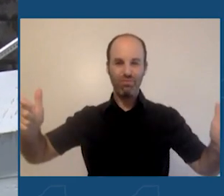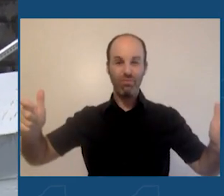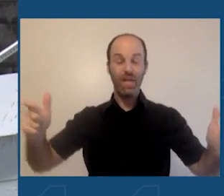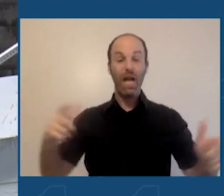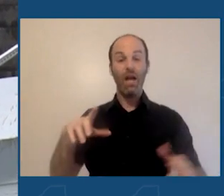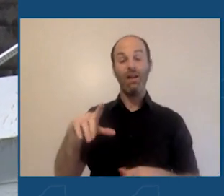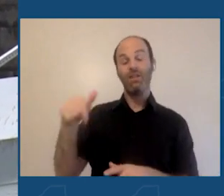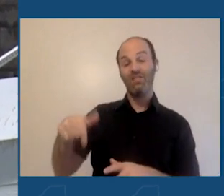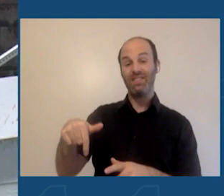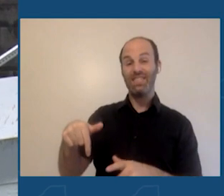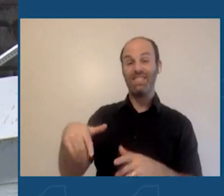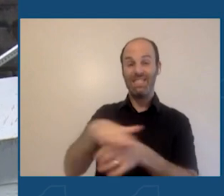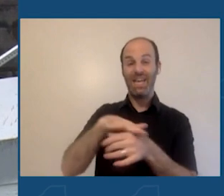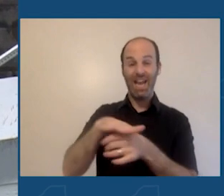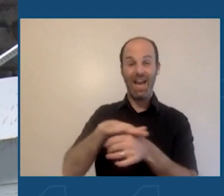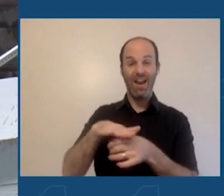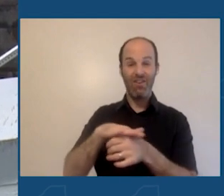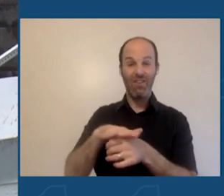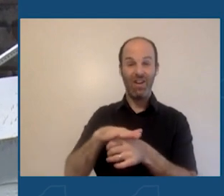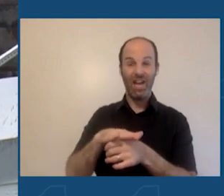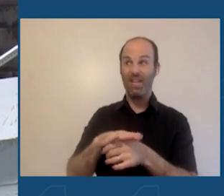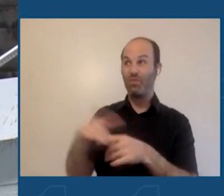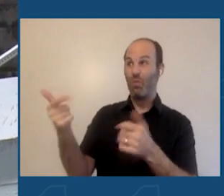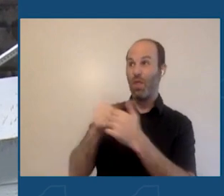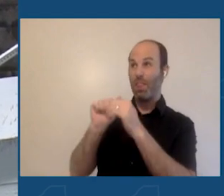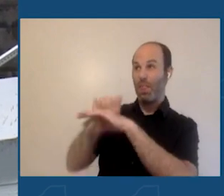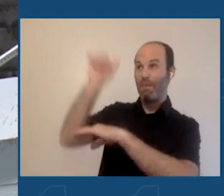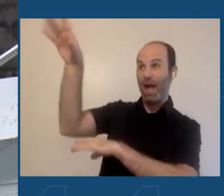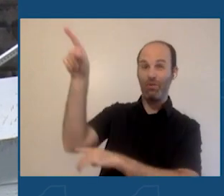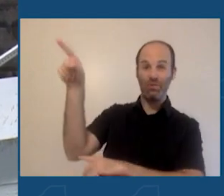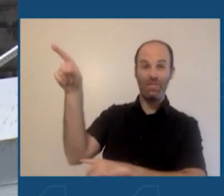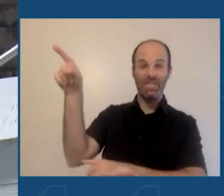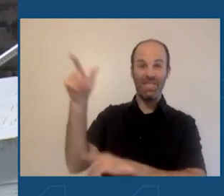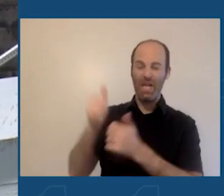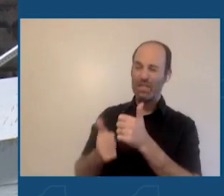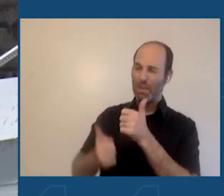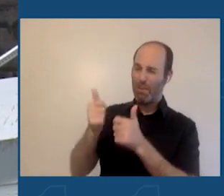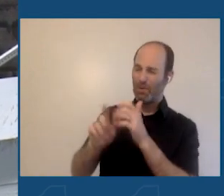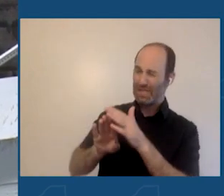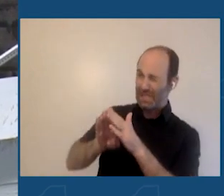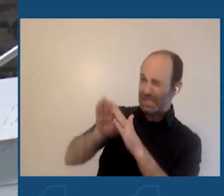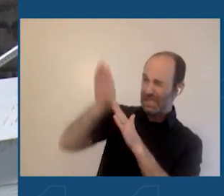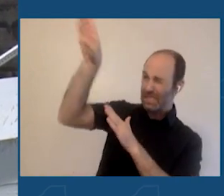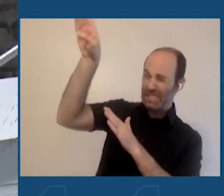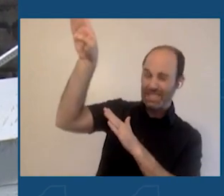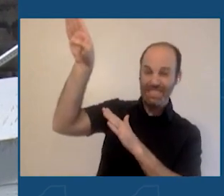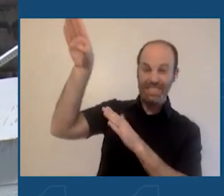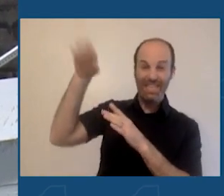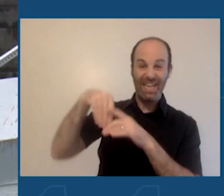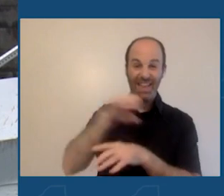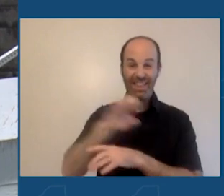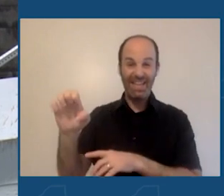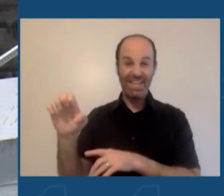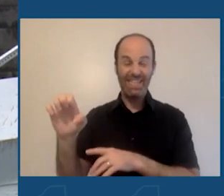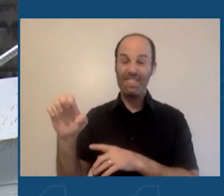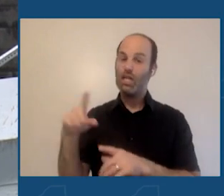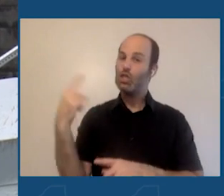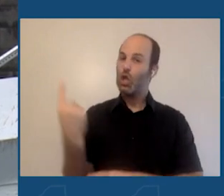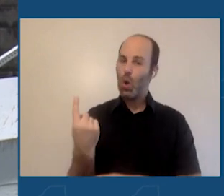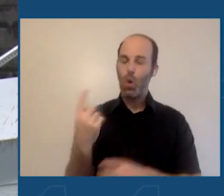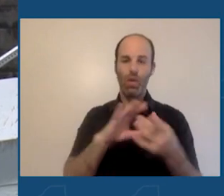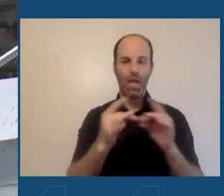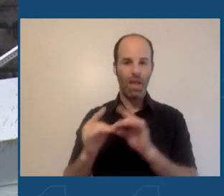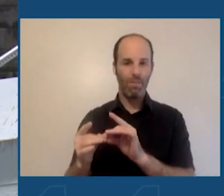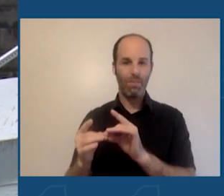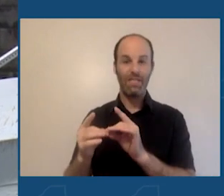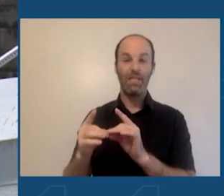Mountain, greatest vertical in the East, is still the only Olympics where from any venue you can